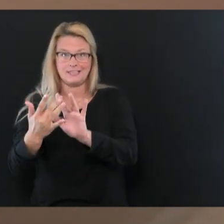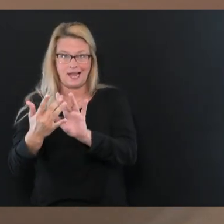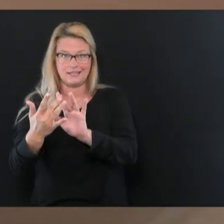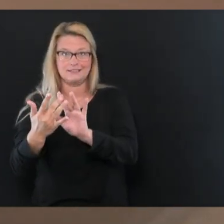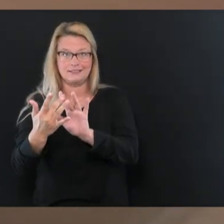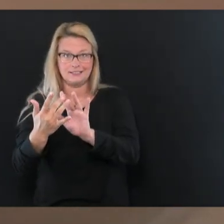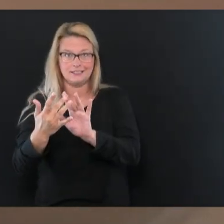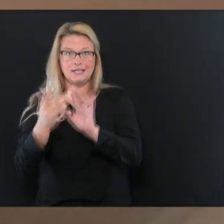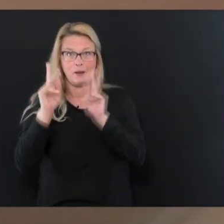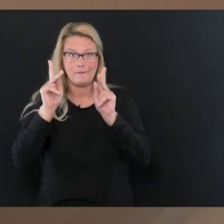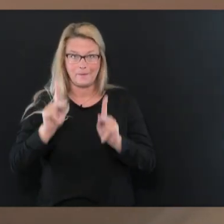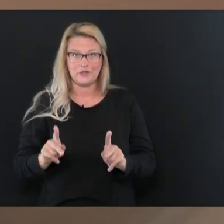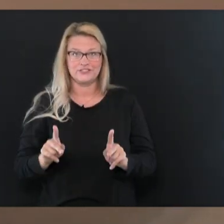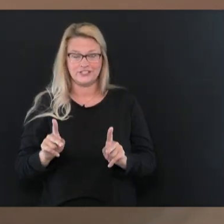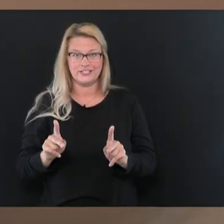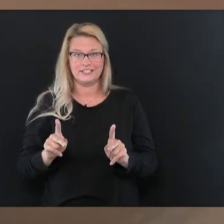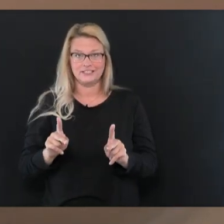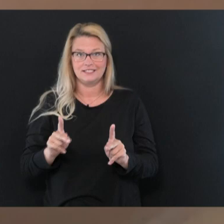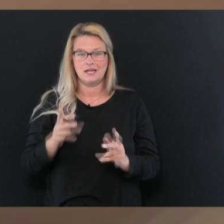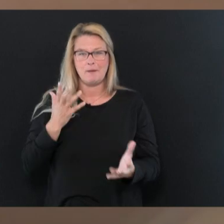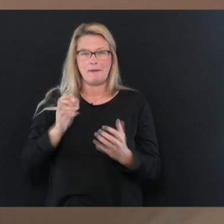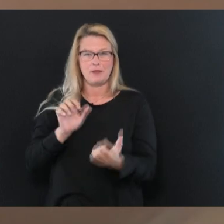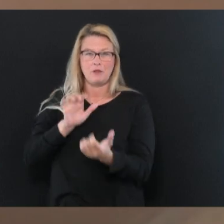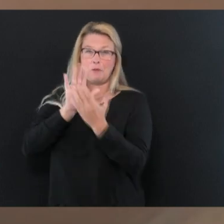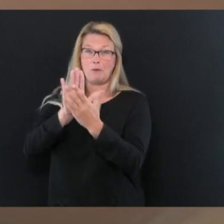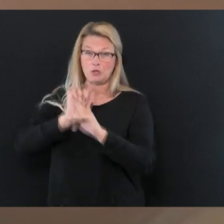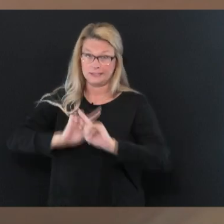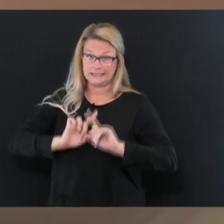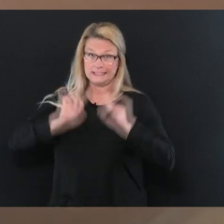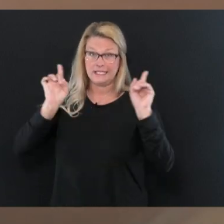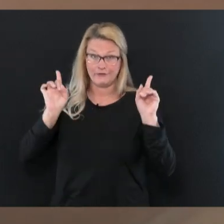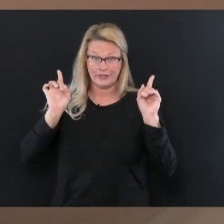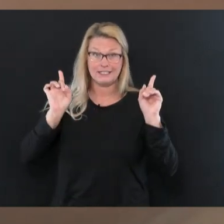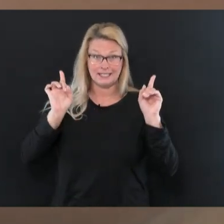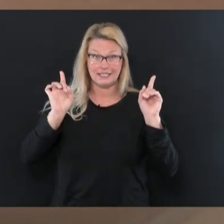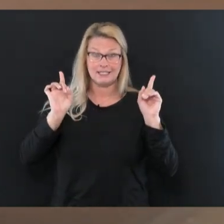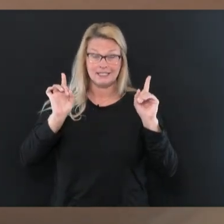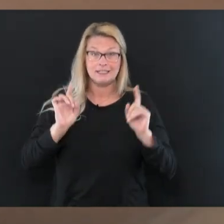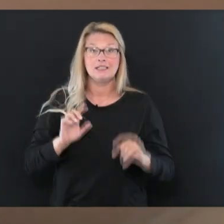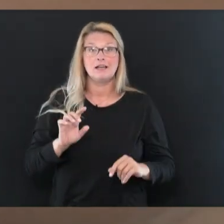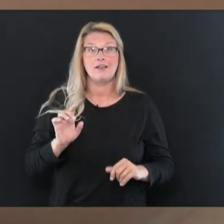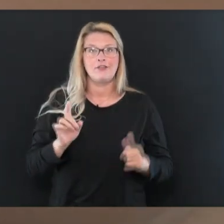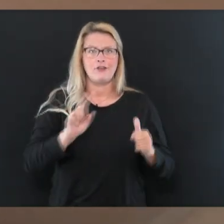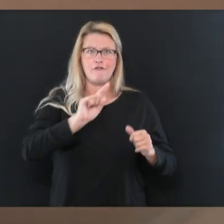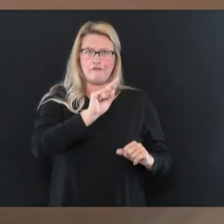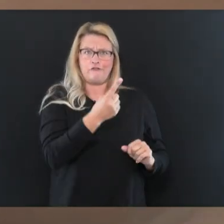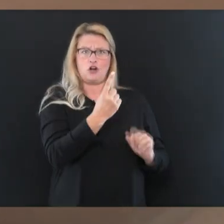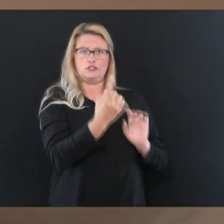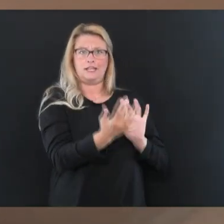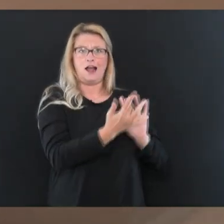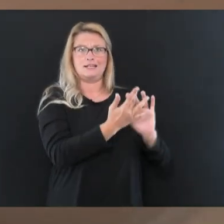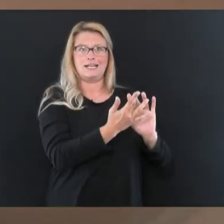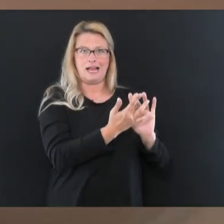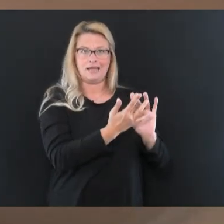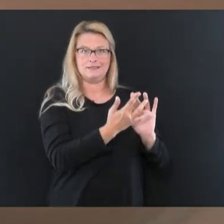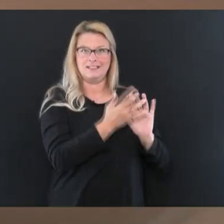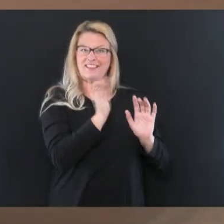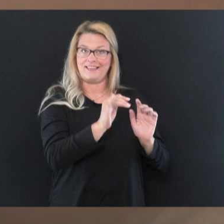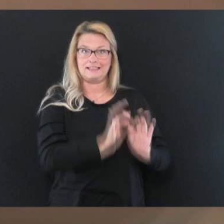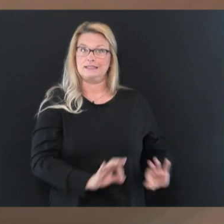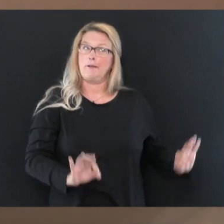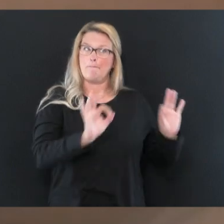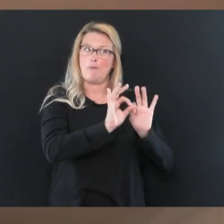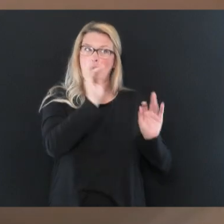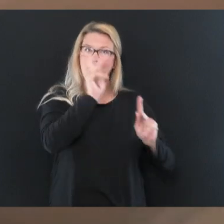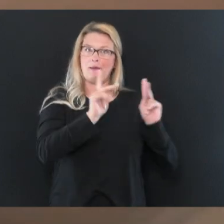from that person perhaps a tad differently. Certainly the first degree are the key people that you want to